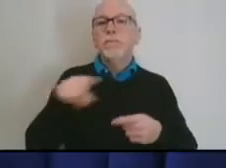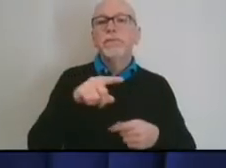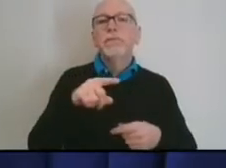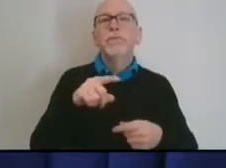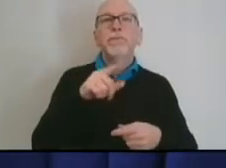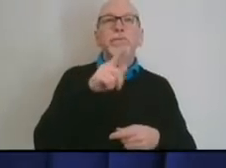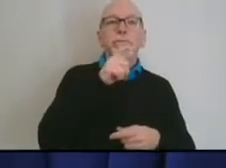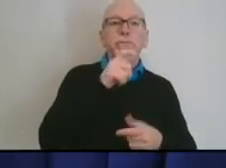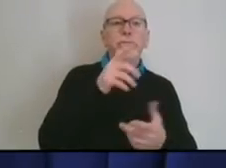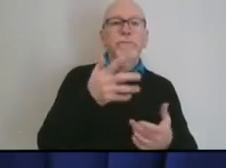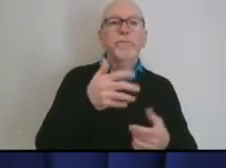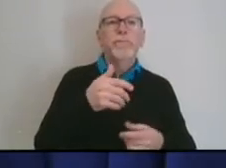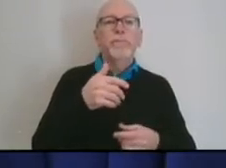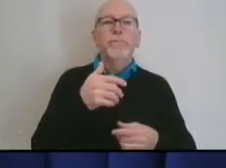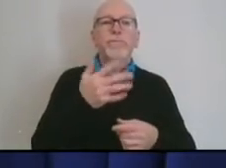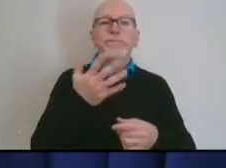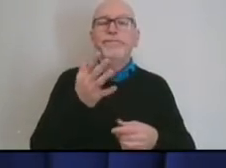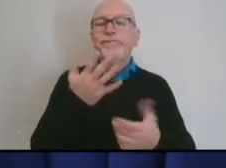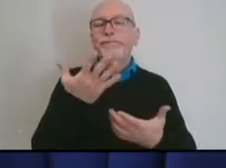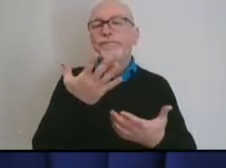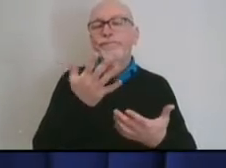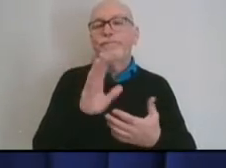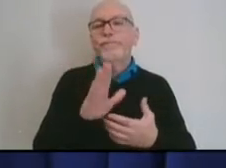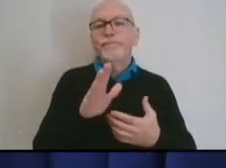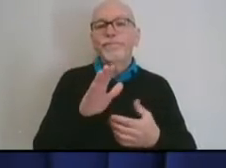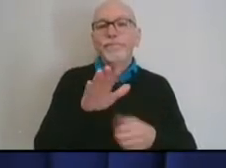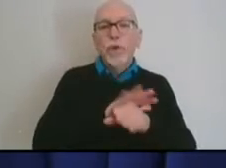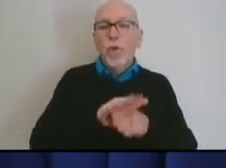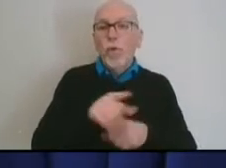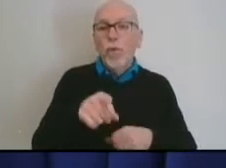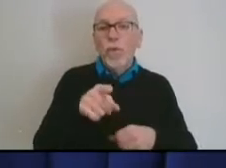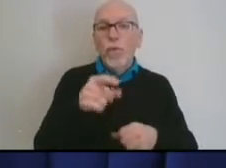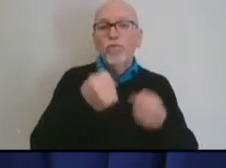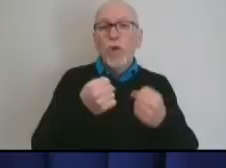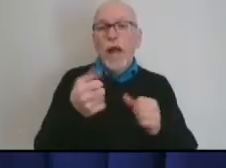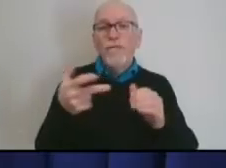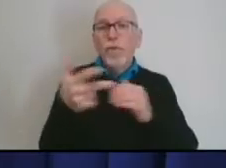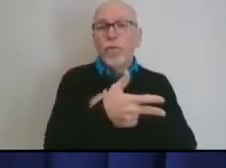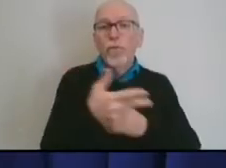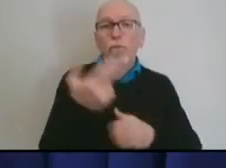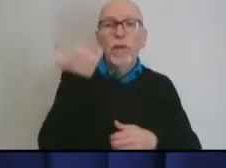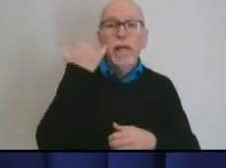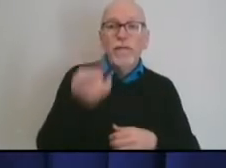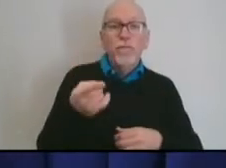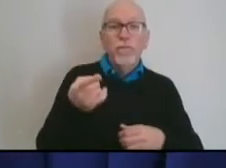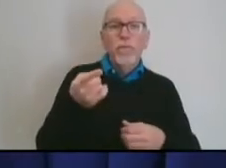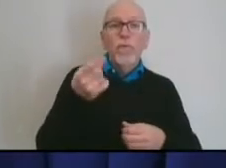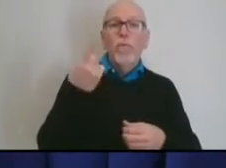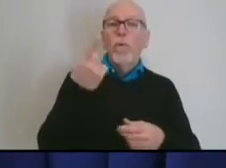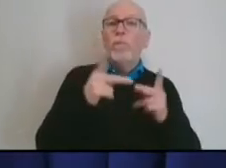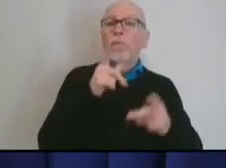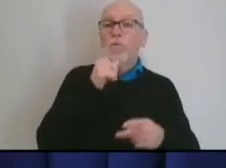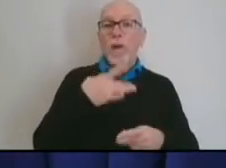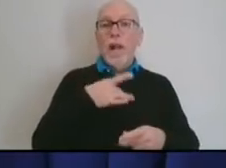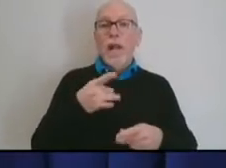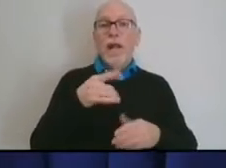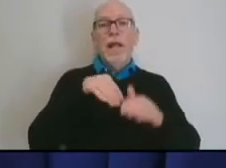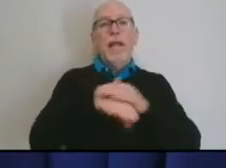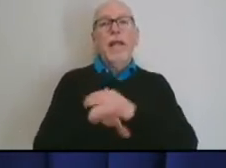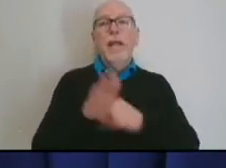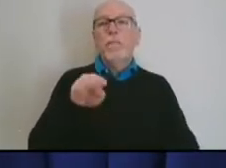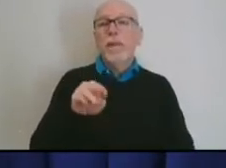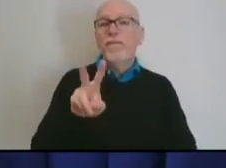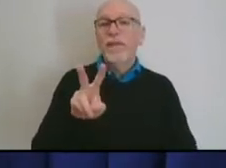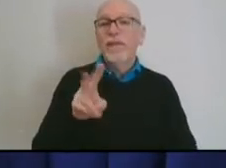through your local donut shop drive-through. If you're one of those people that wants to go into the BMV branch and